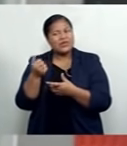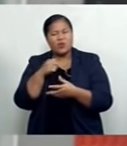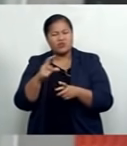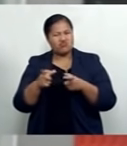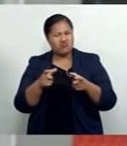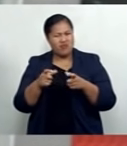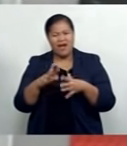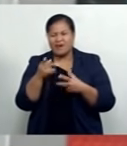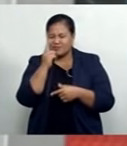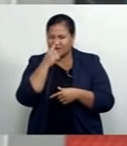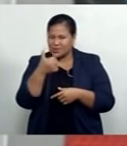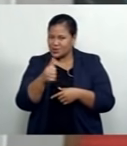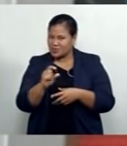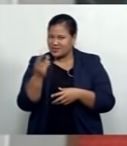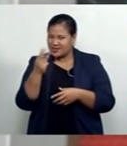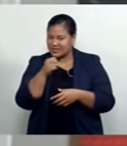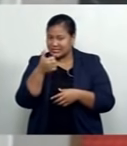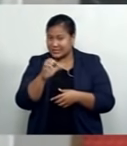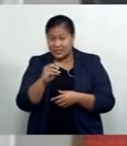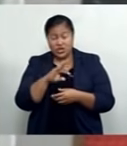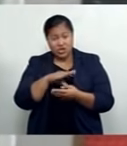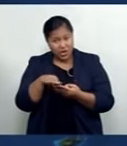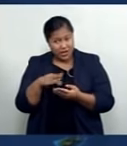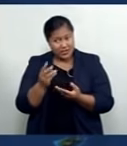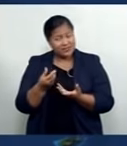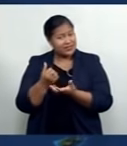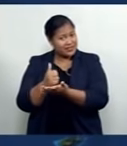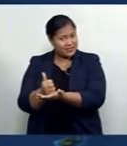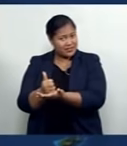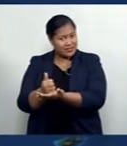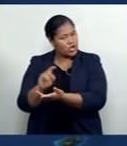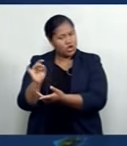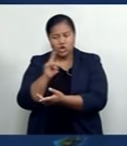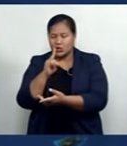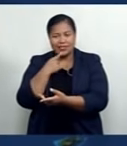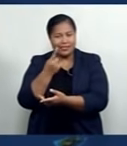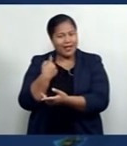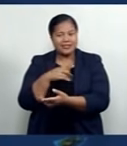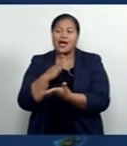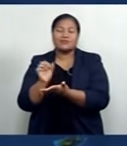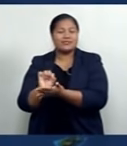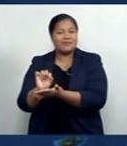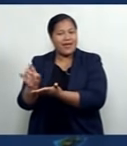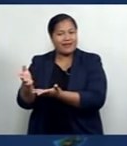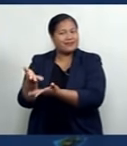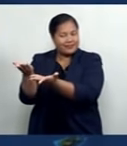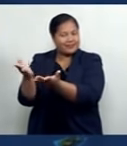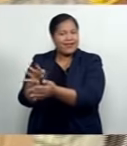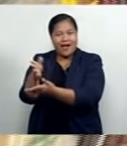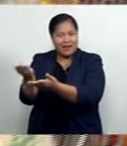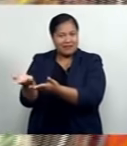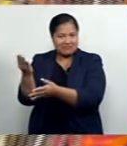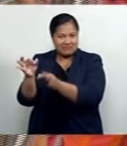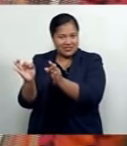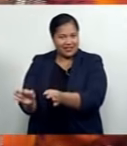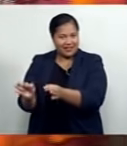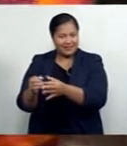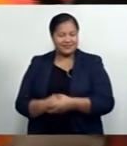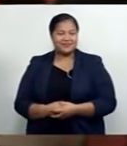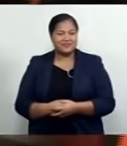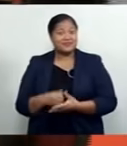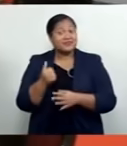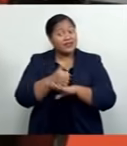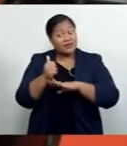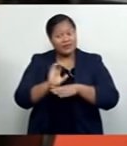use the $360 assistance. Don't let them dictate how you spend, because we will continue to provide. The government paid out